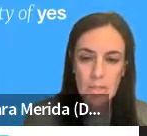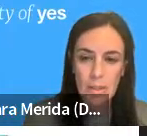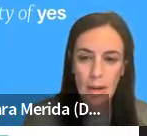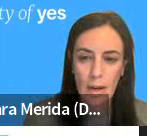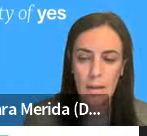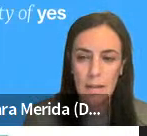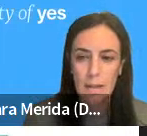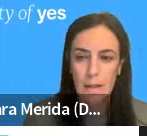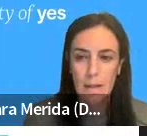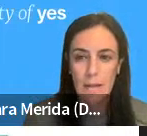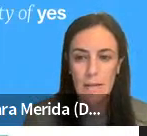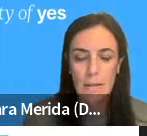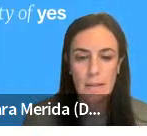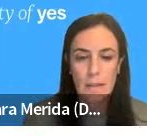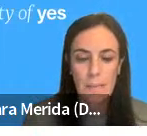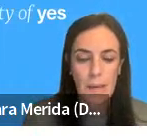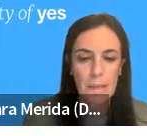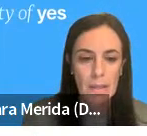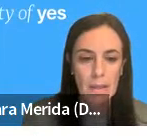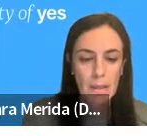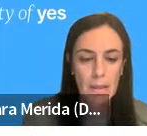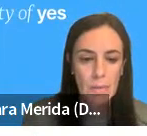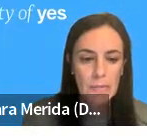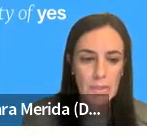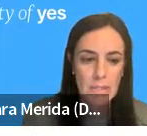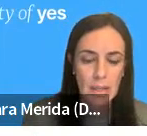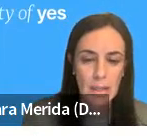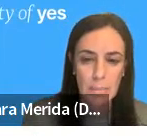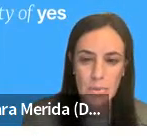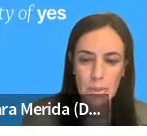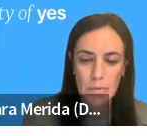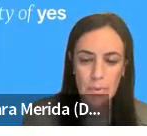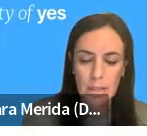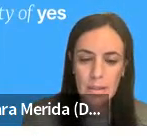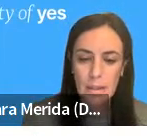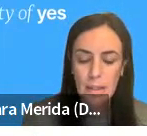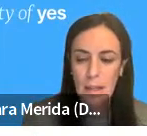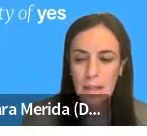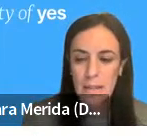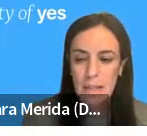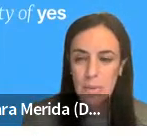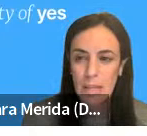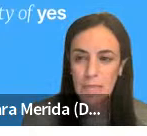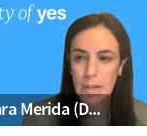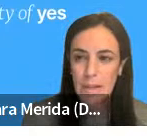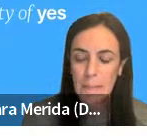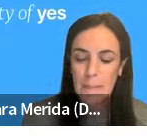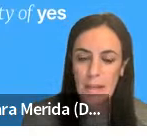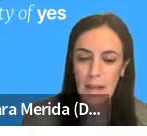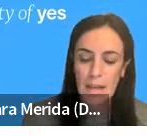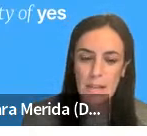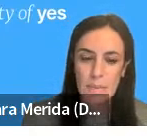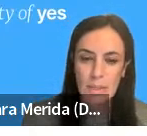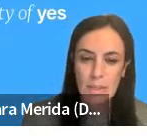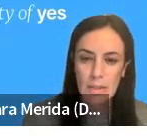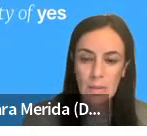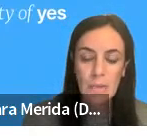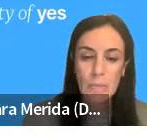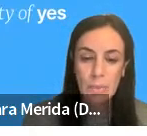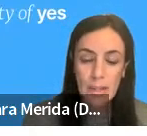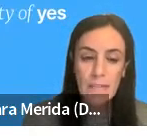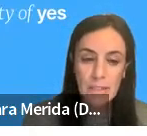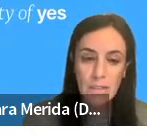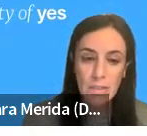more information on the upcoming referral date on April 24th. Thank you again for all coming, and